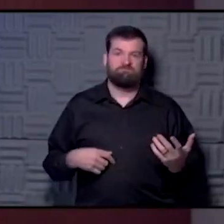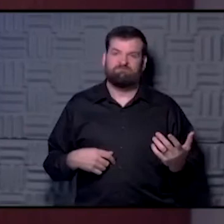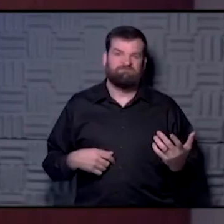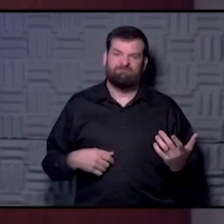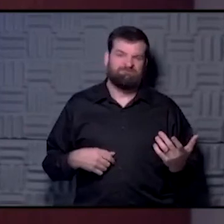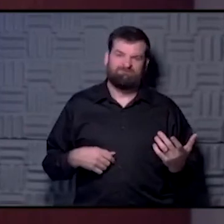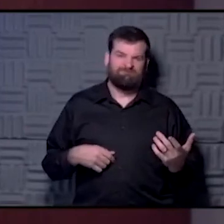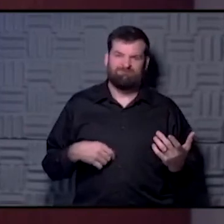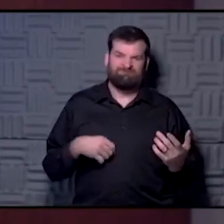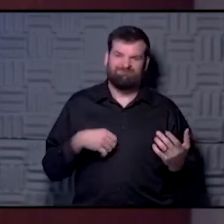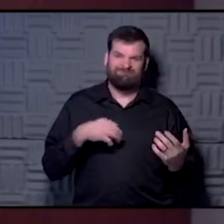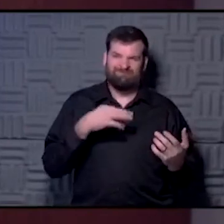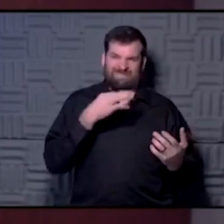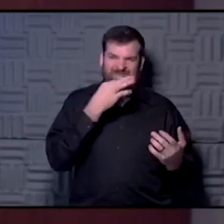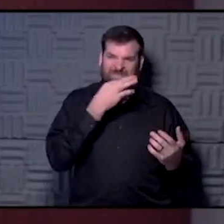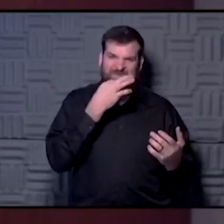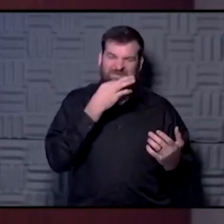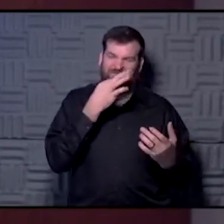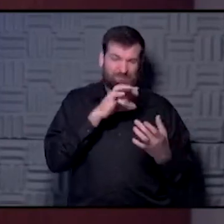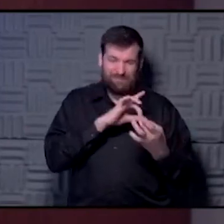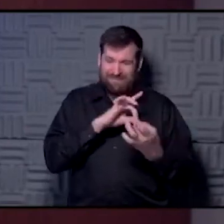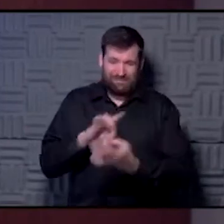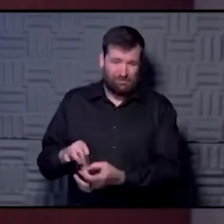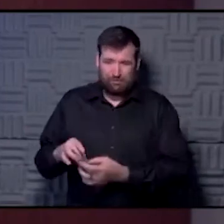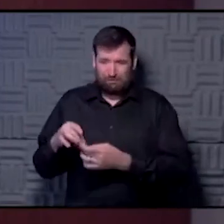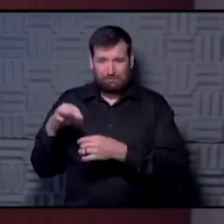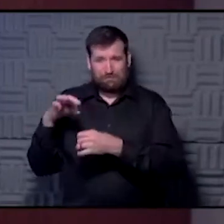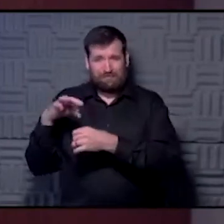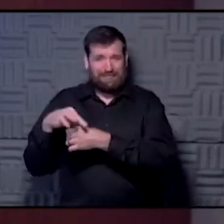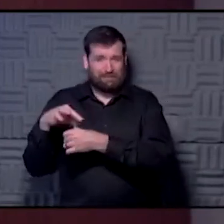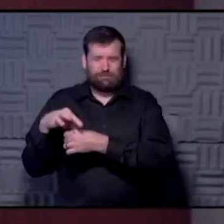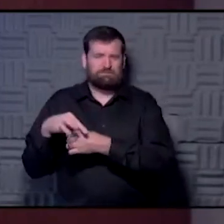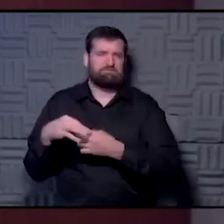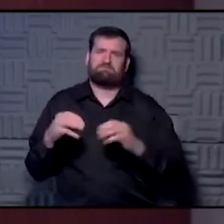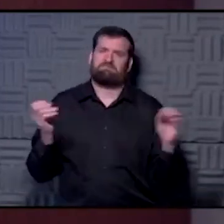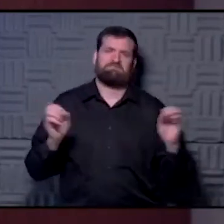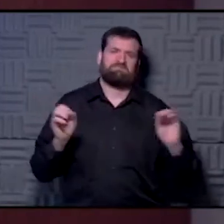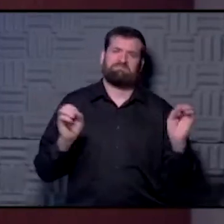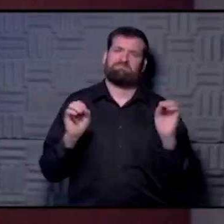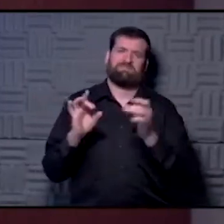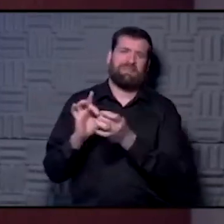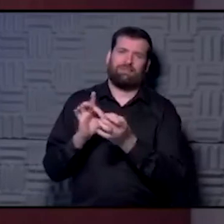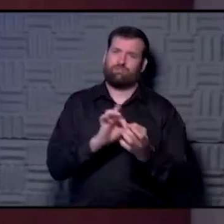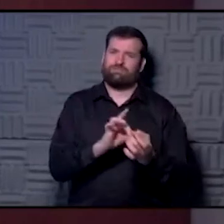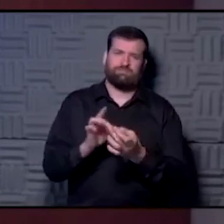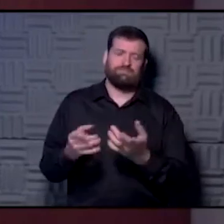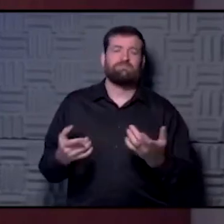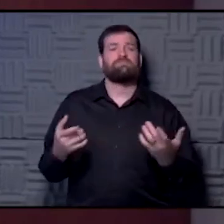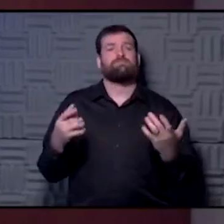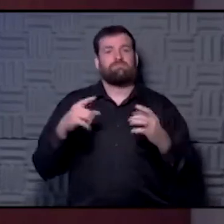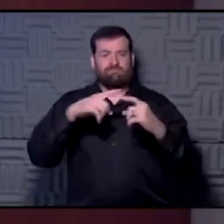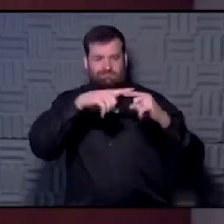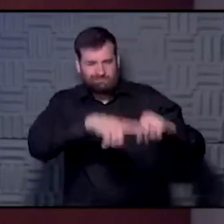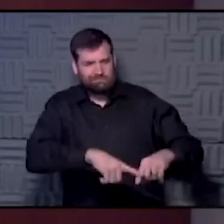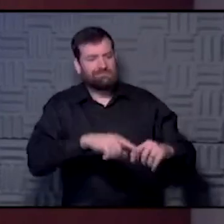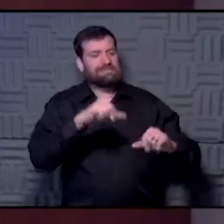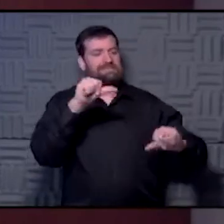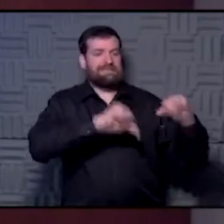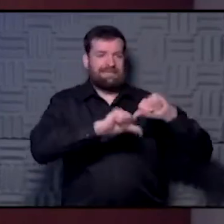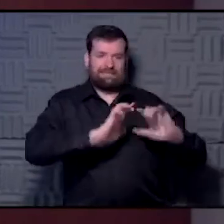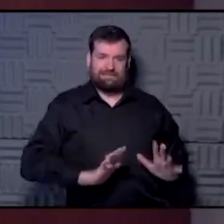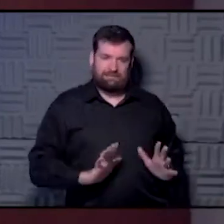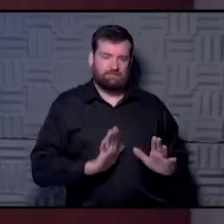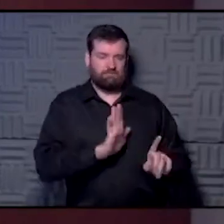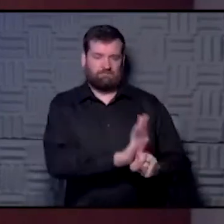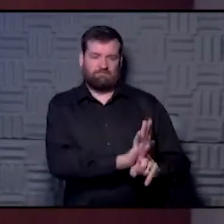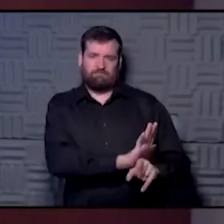coming in, have any relationship to a election at all. I think we have to really rely on our scientists to do their due